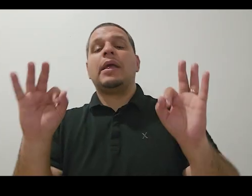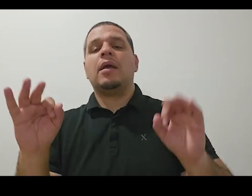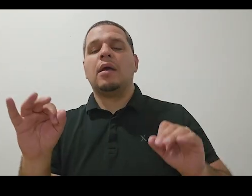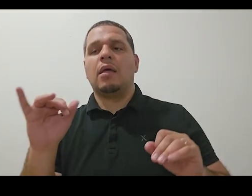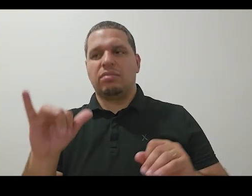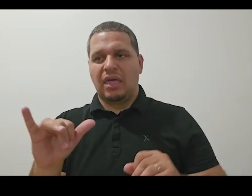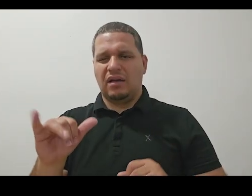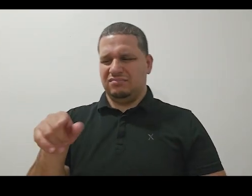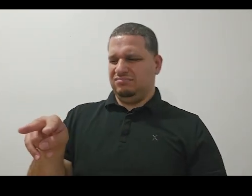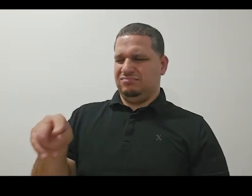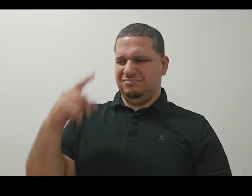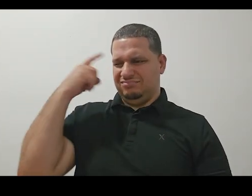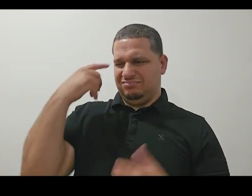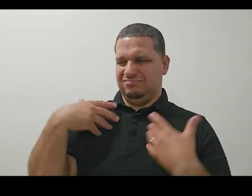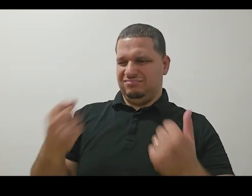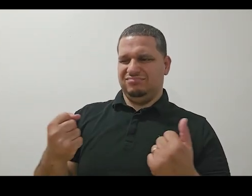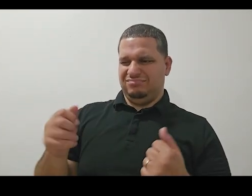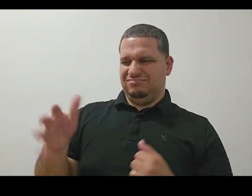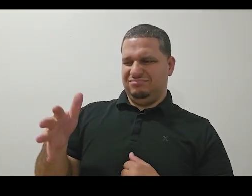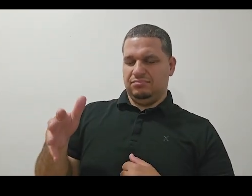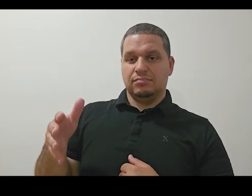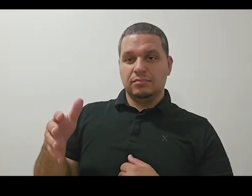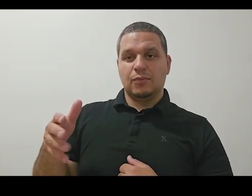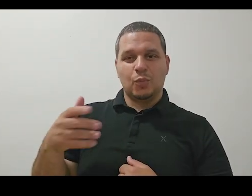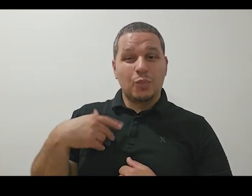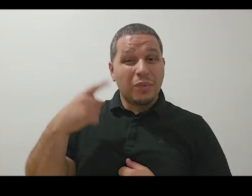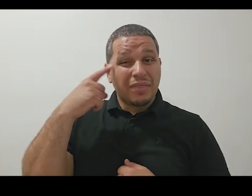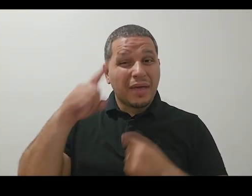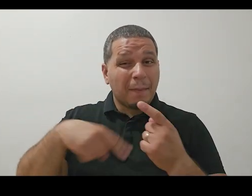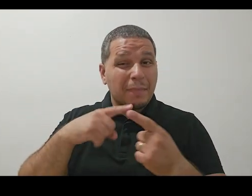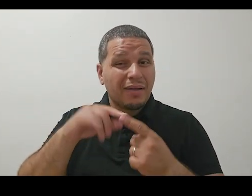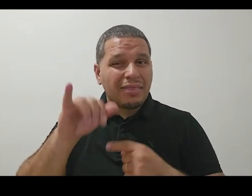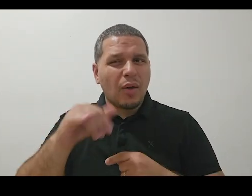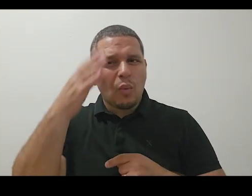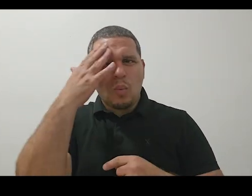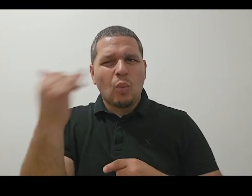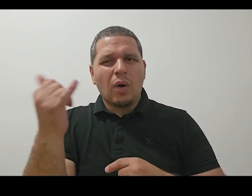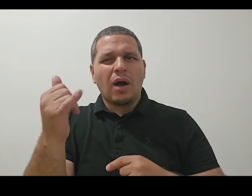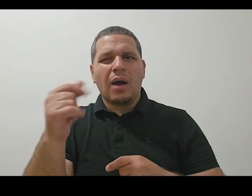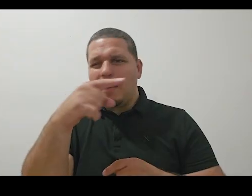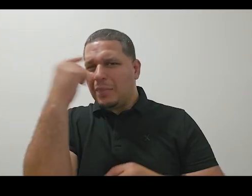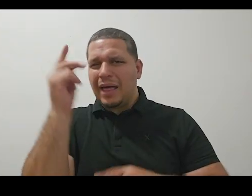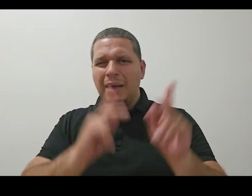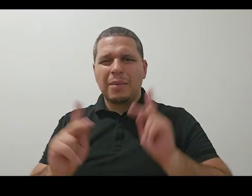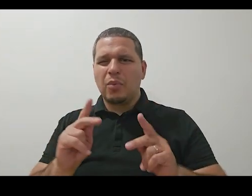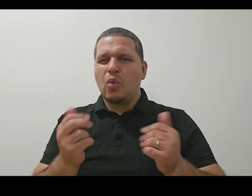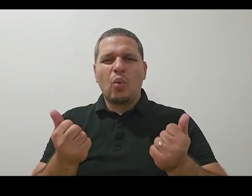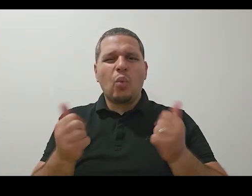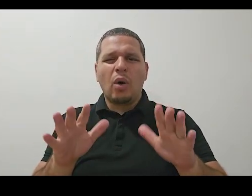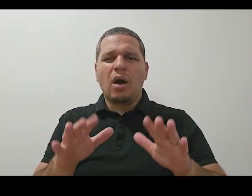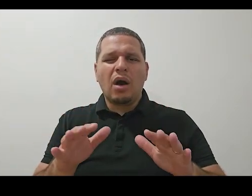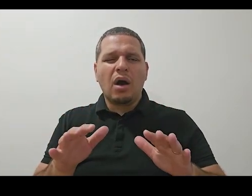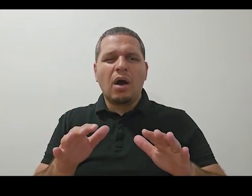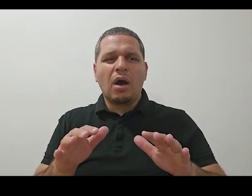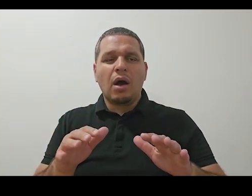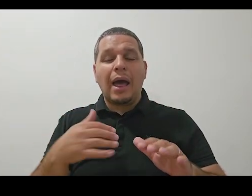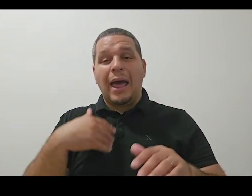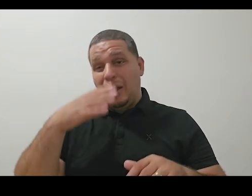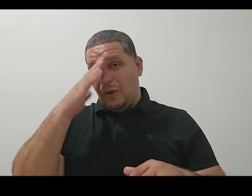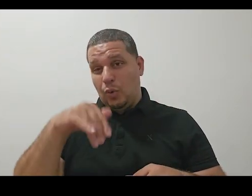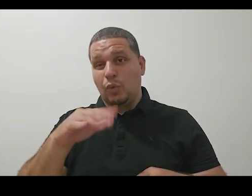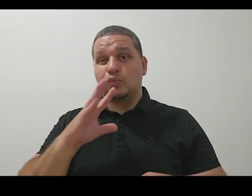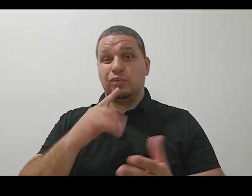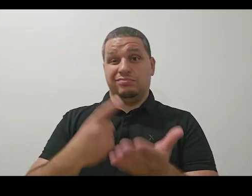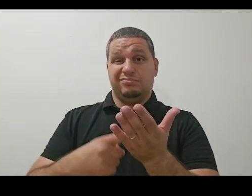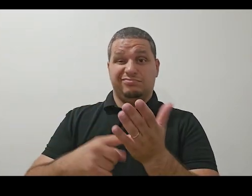mental illness, right? So we have to think about why Black folks don't want to go. And although that's way back,